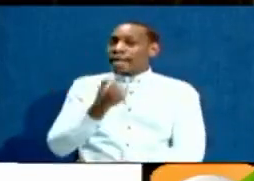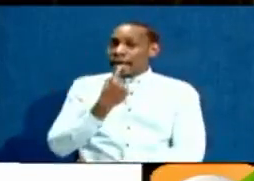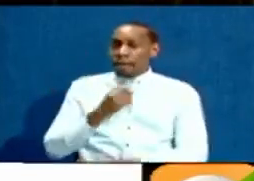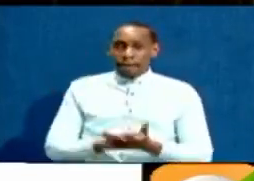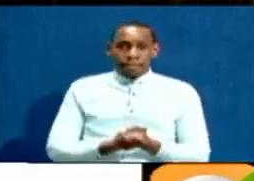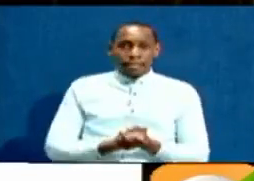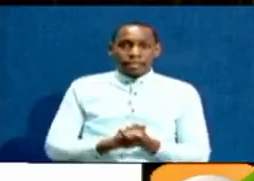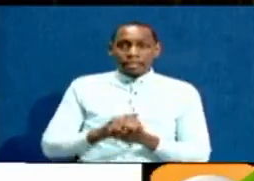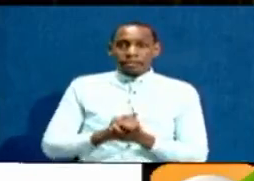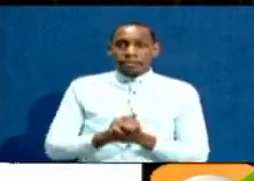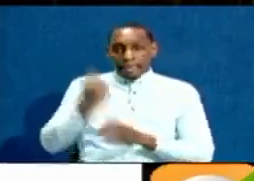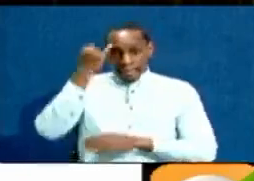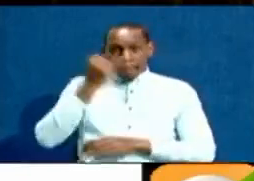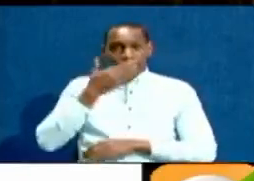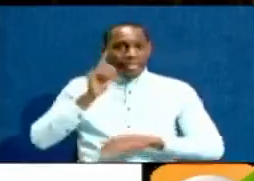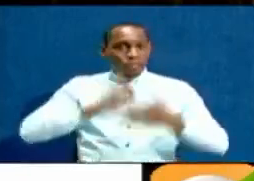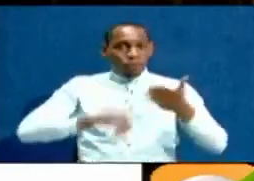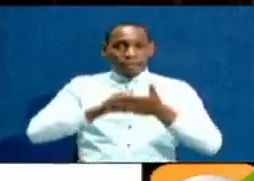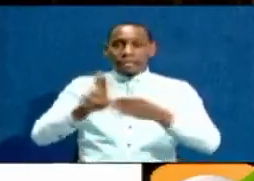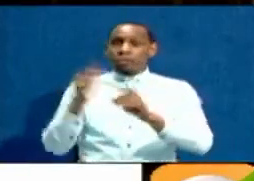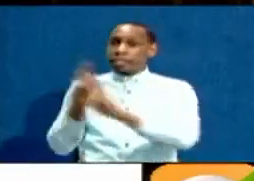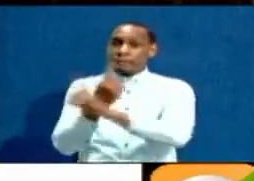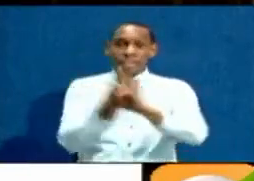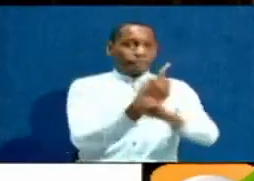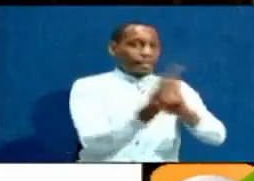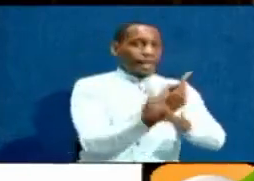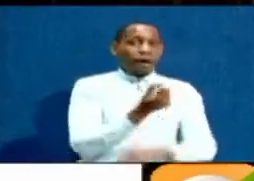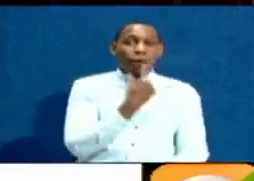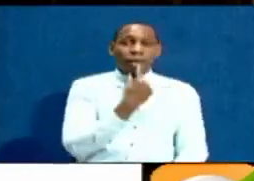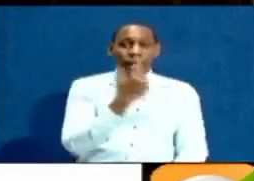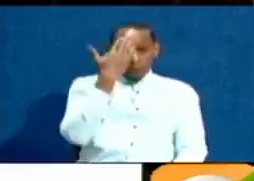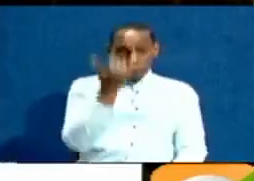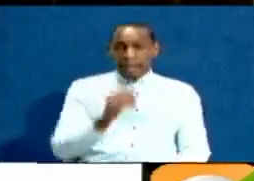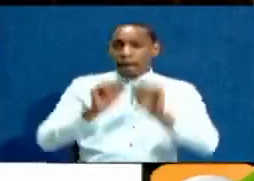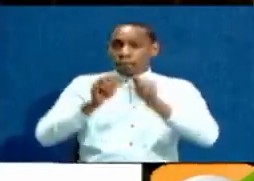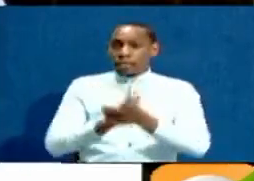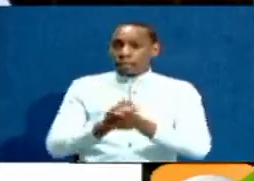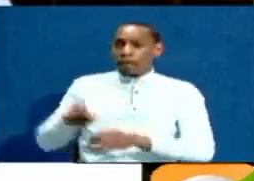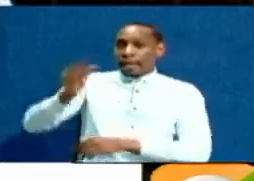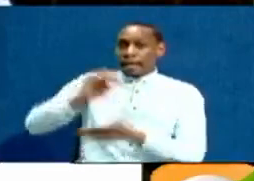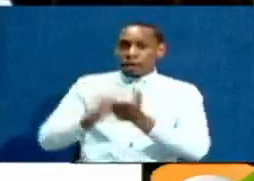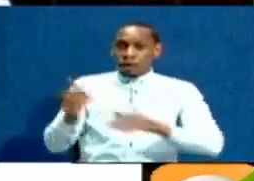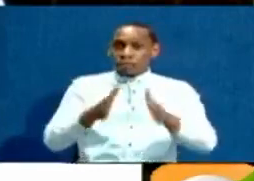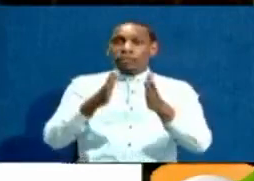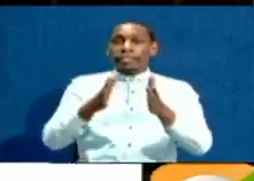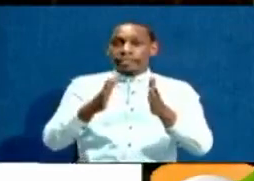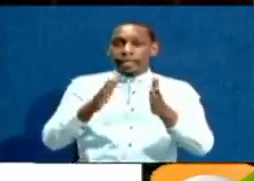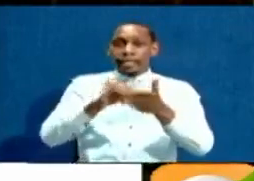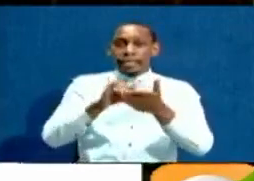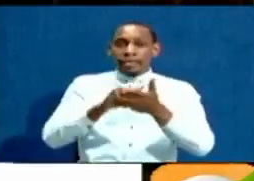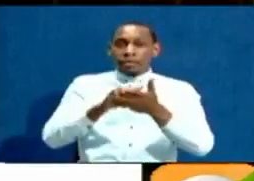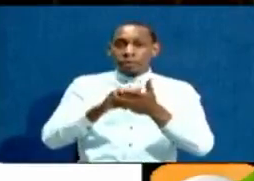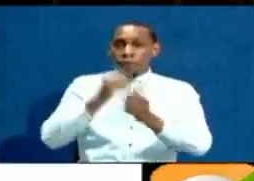vaccine. The ideal thing to do is to use several so that you can increase also the chances of a